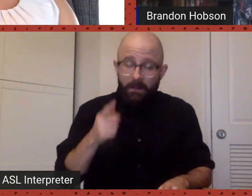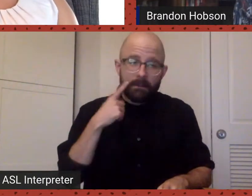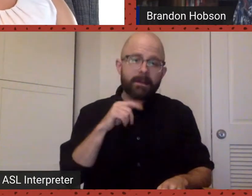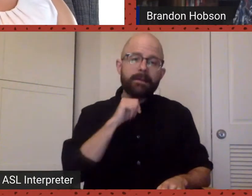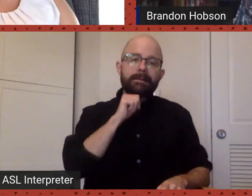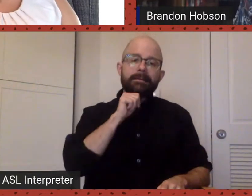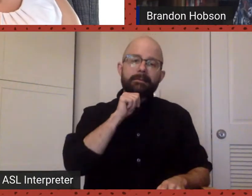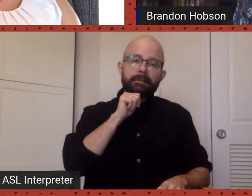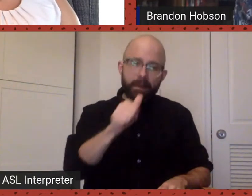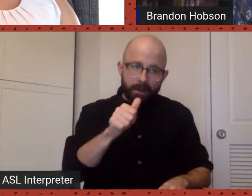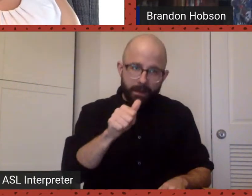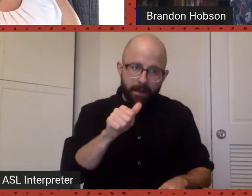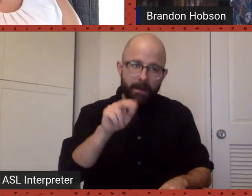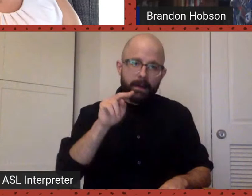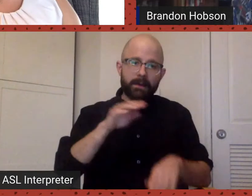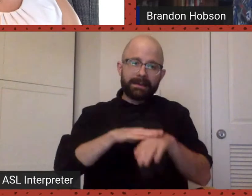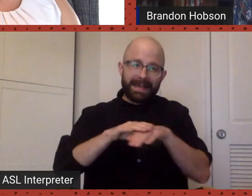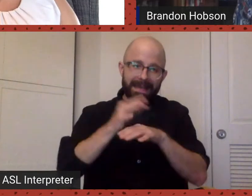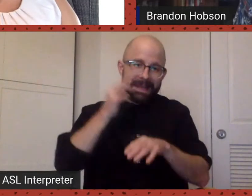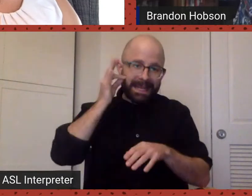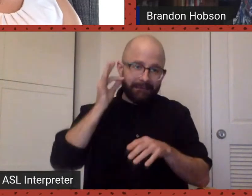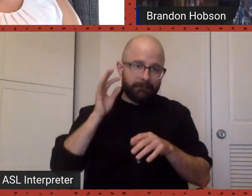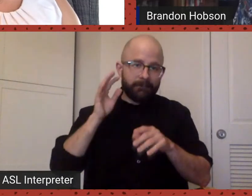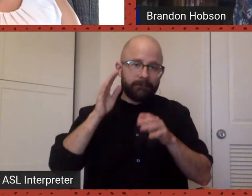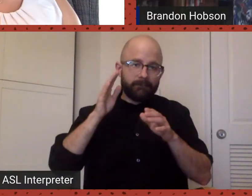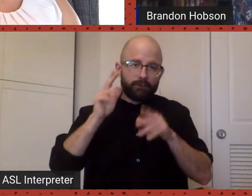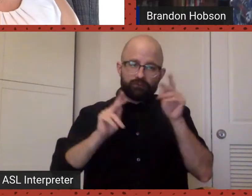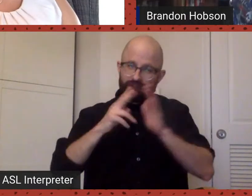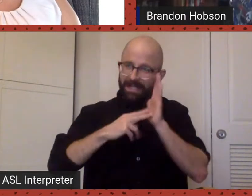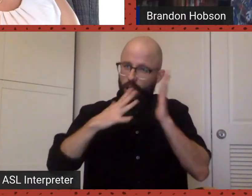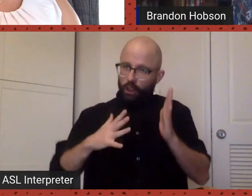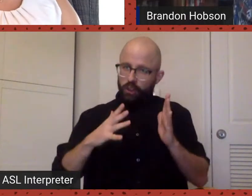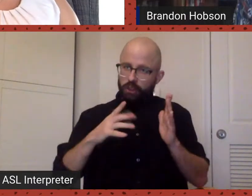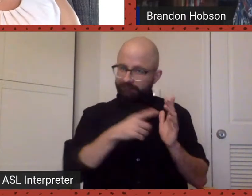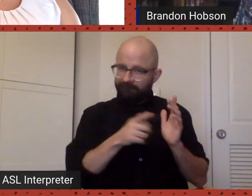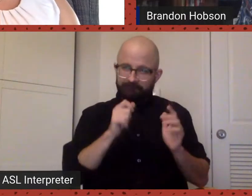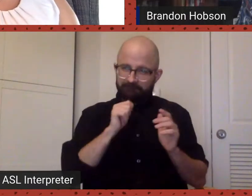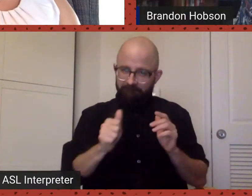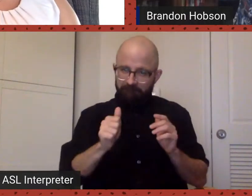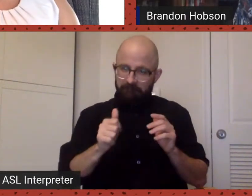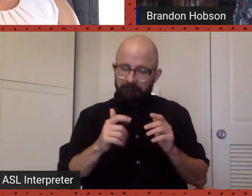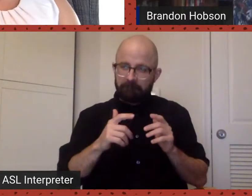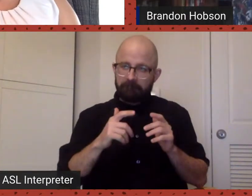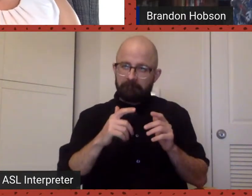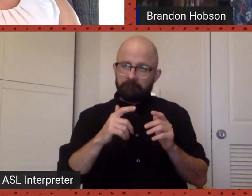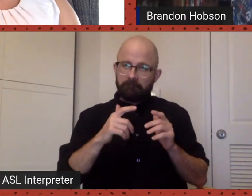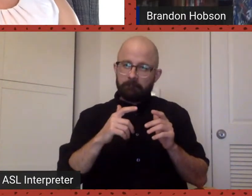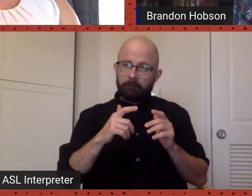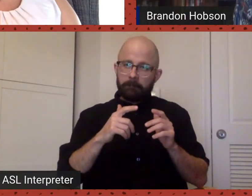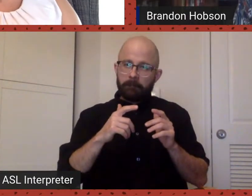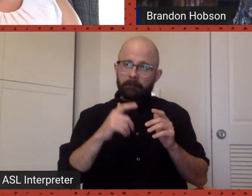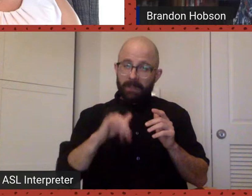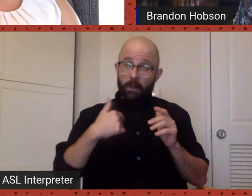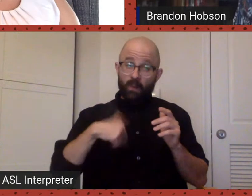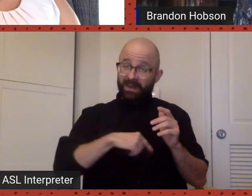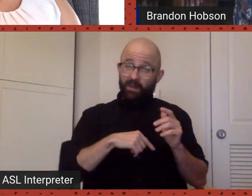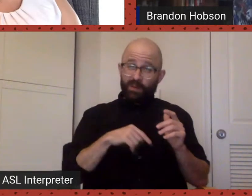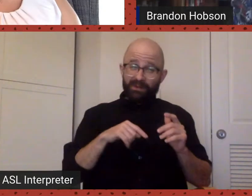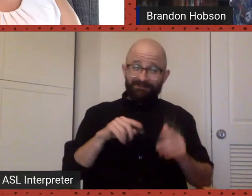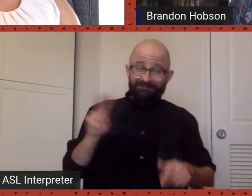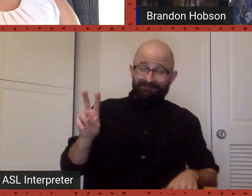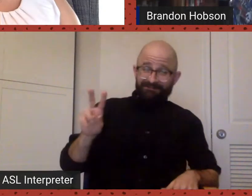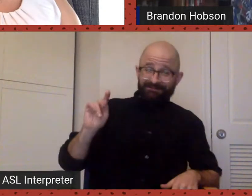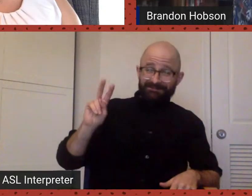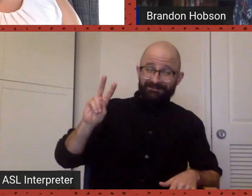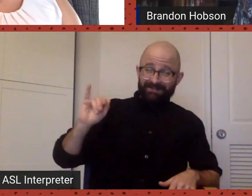non-Native readers to know, right? That we were victims. But